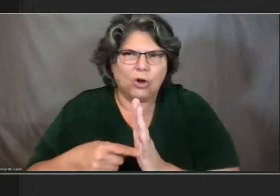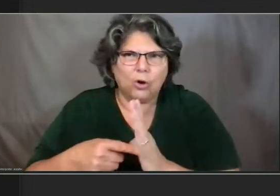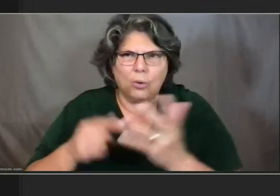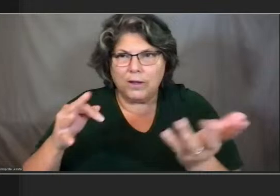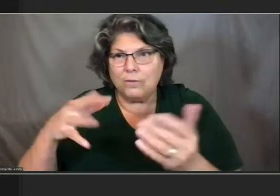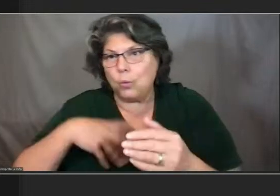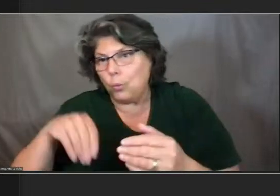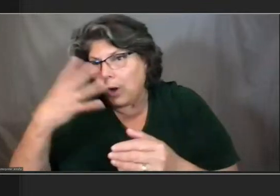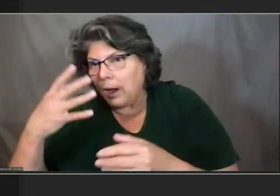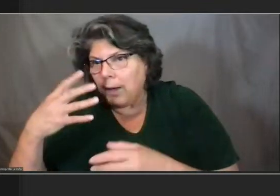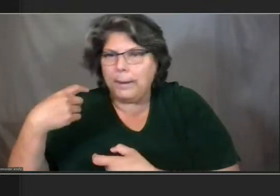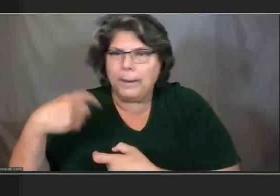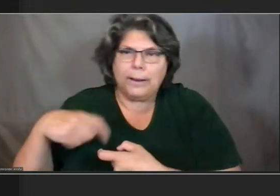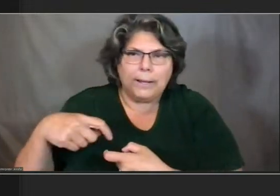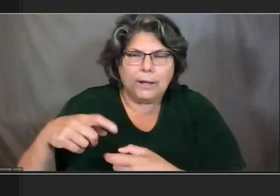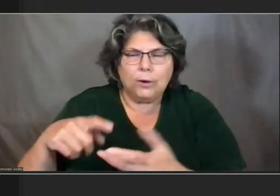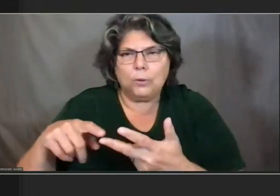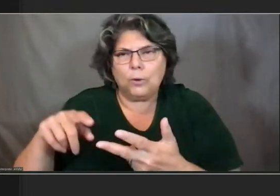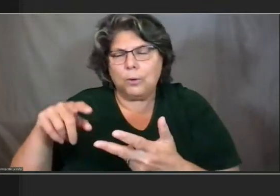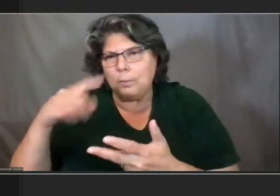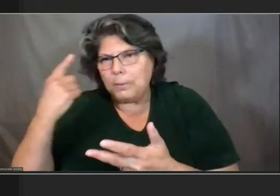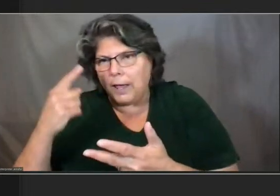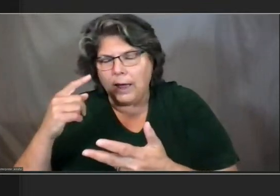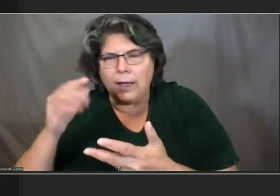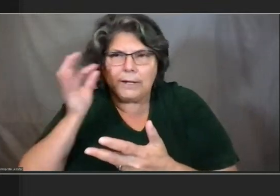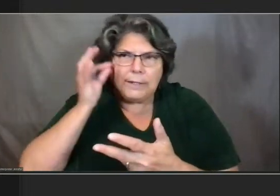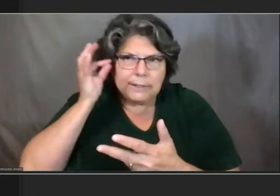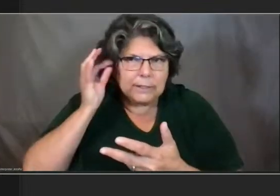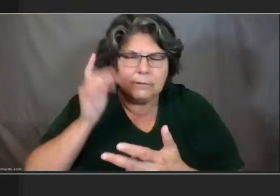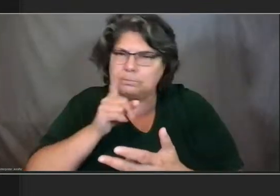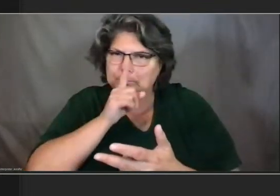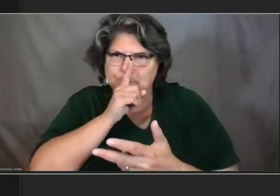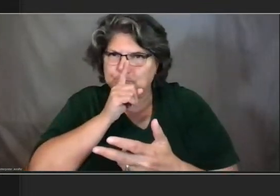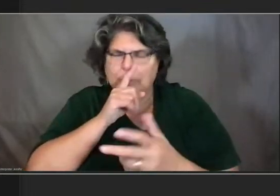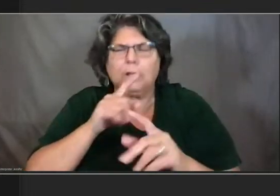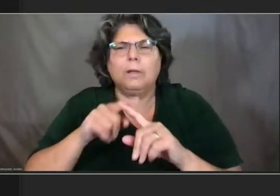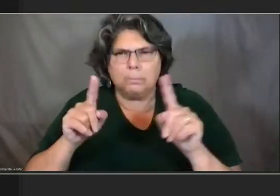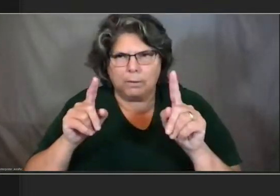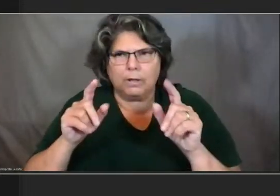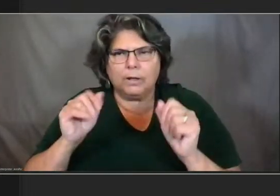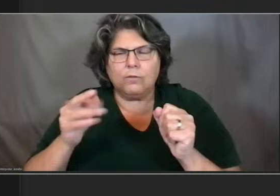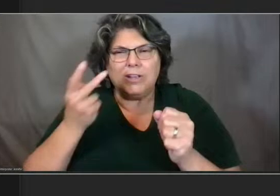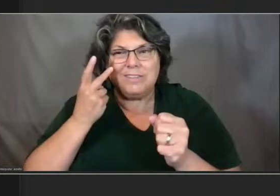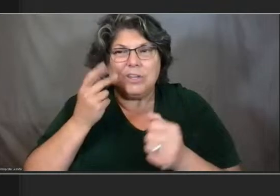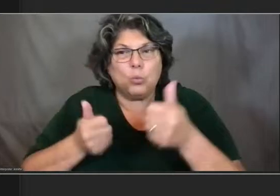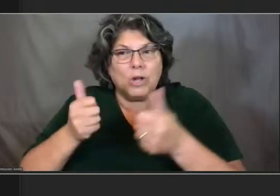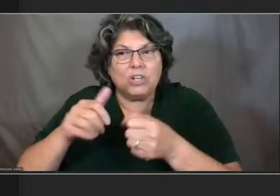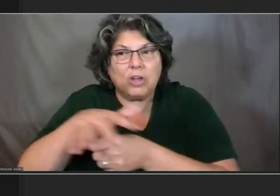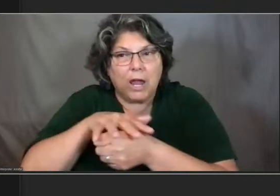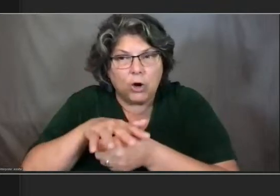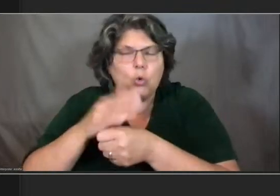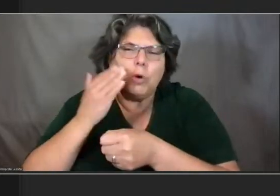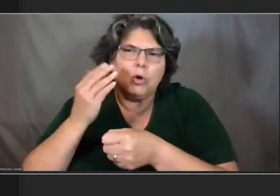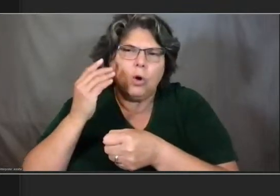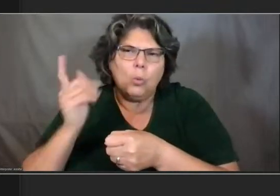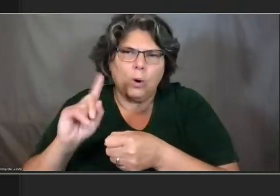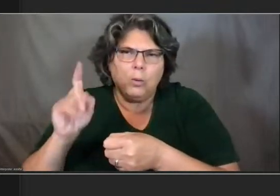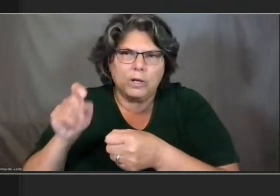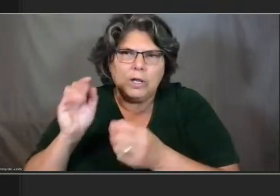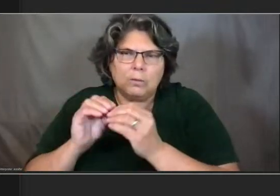if we get an idea of what's there, we can then find out where the need is, because there's obviously there's